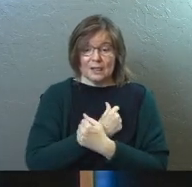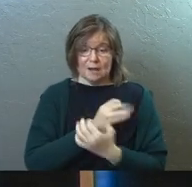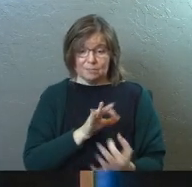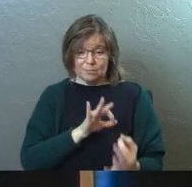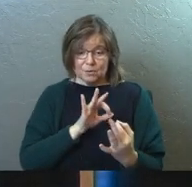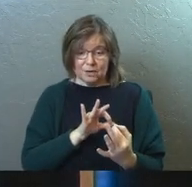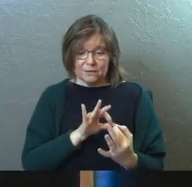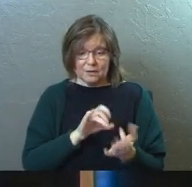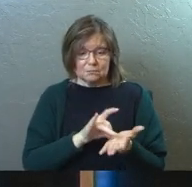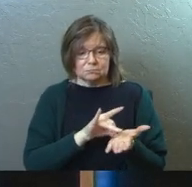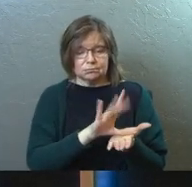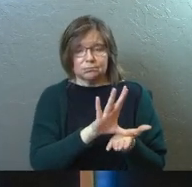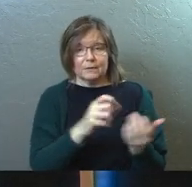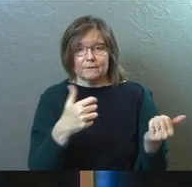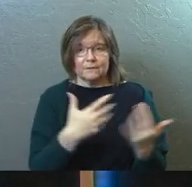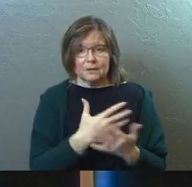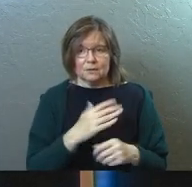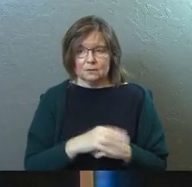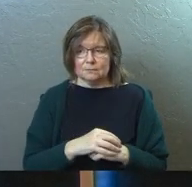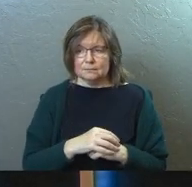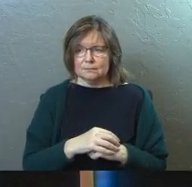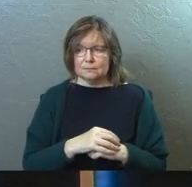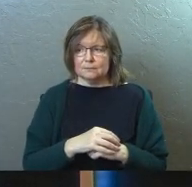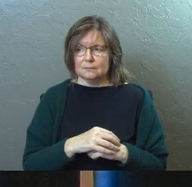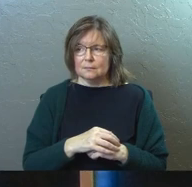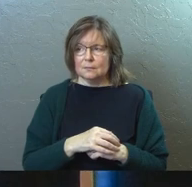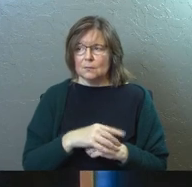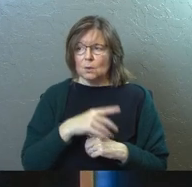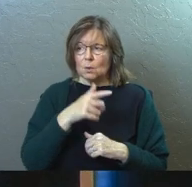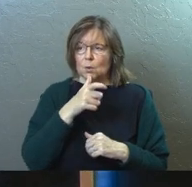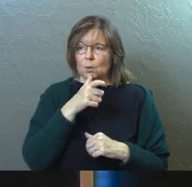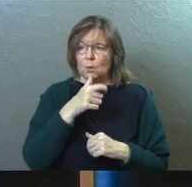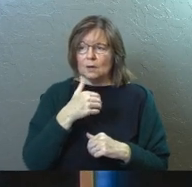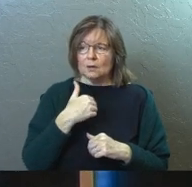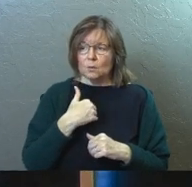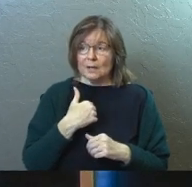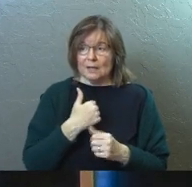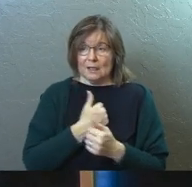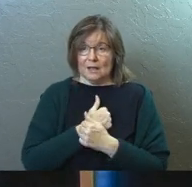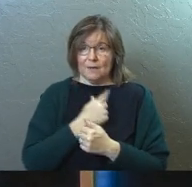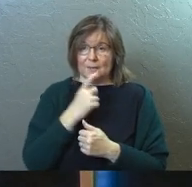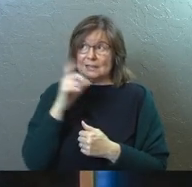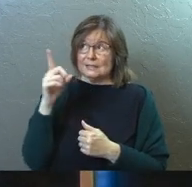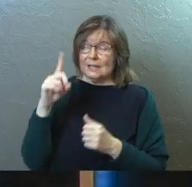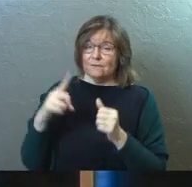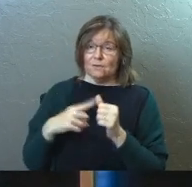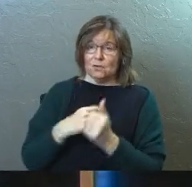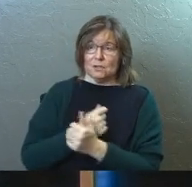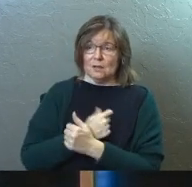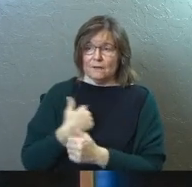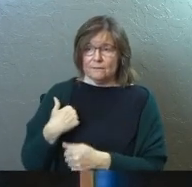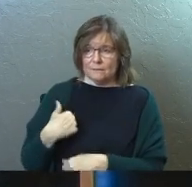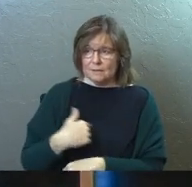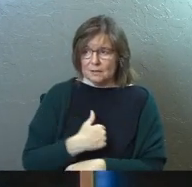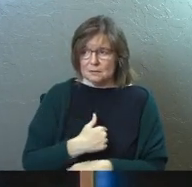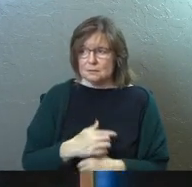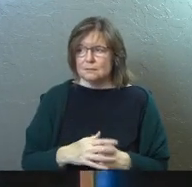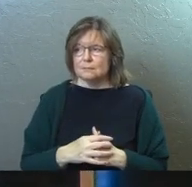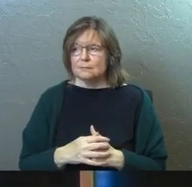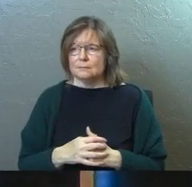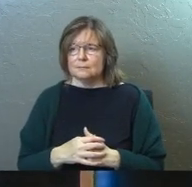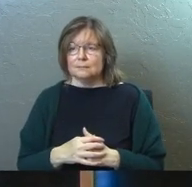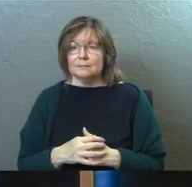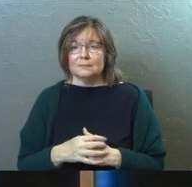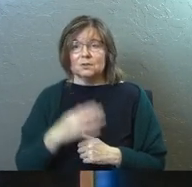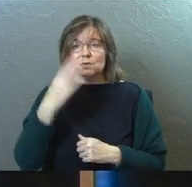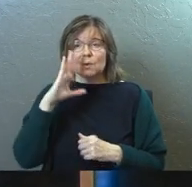whoever fears has not been perfected in love. We love. The only reason we love is because He first loved us. Amen.